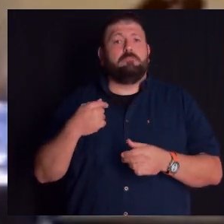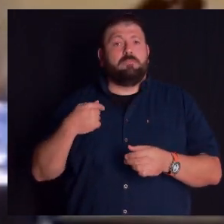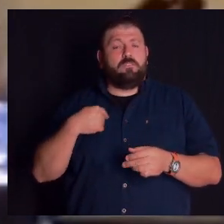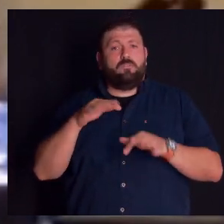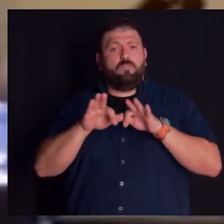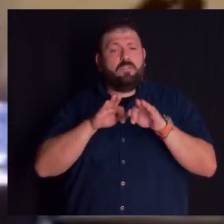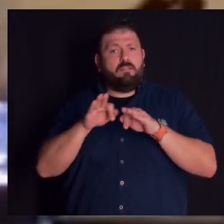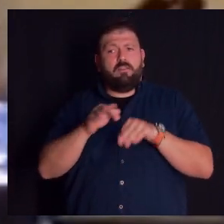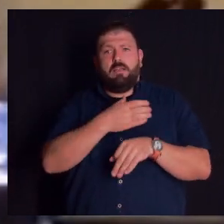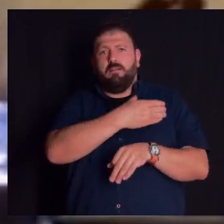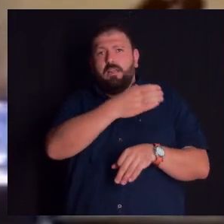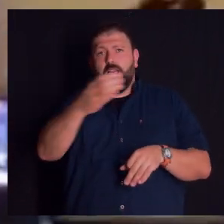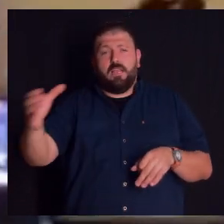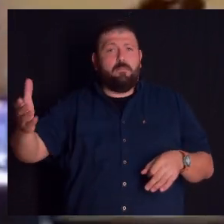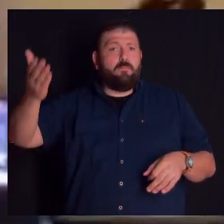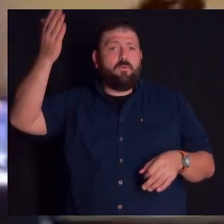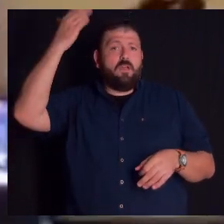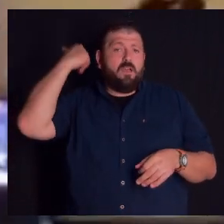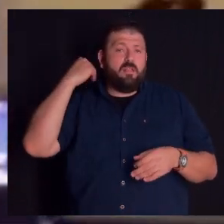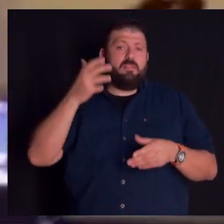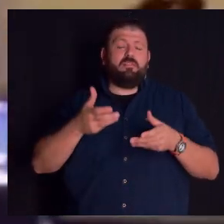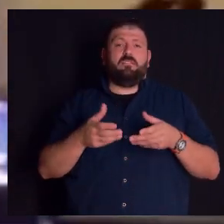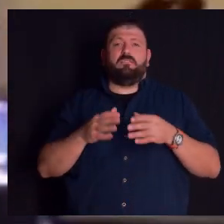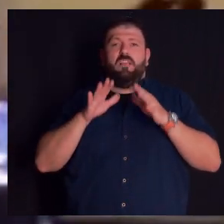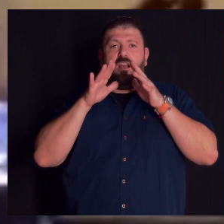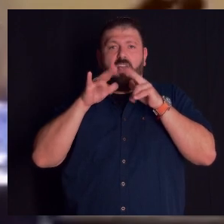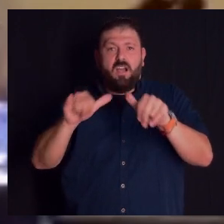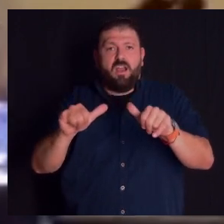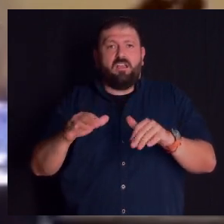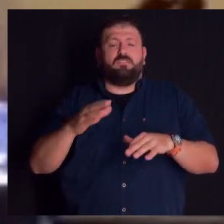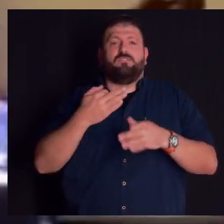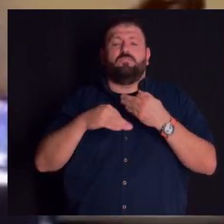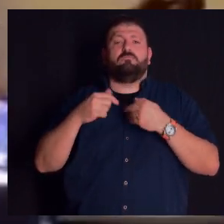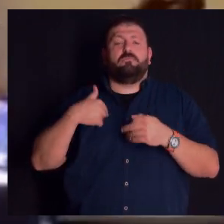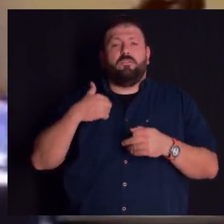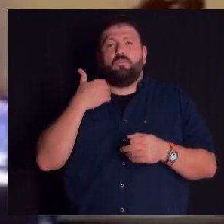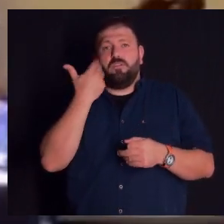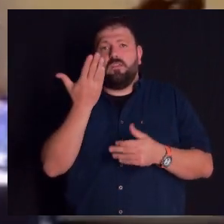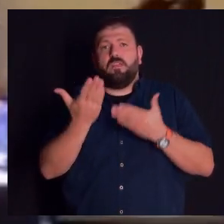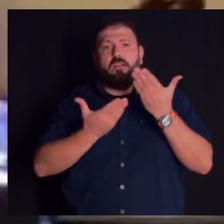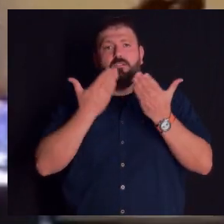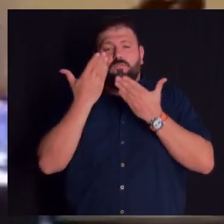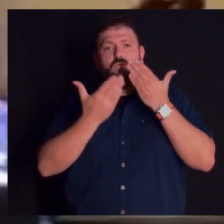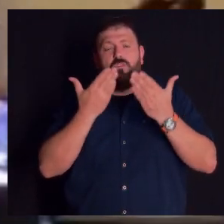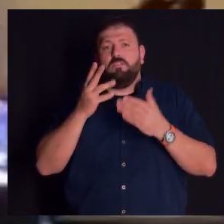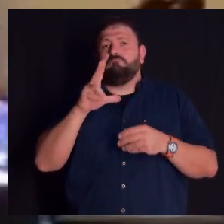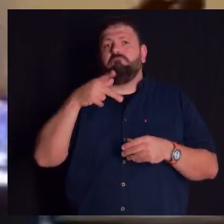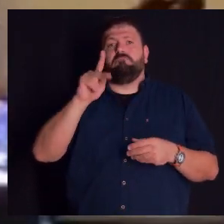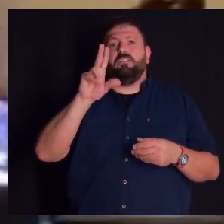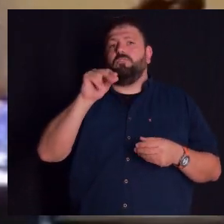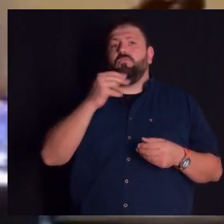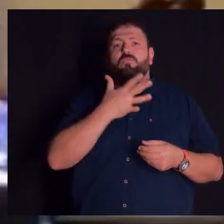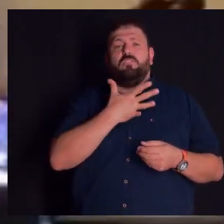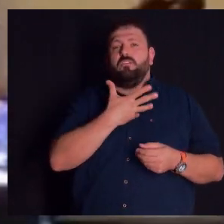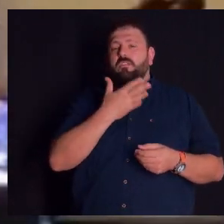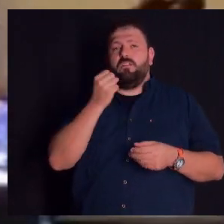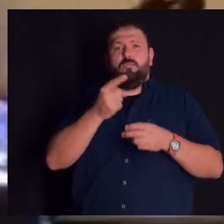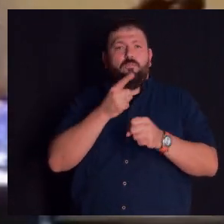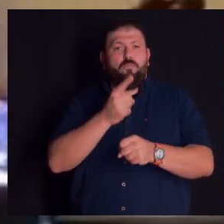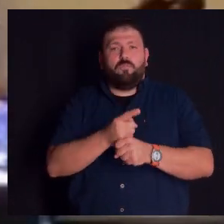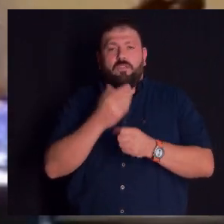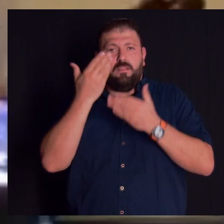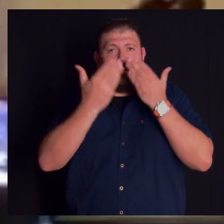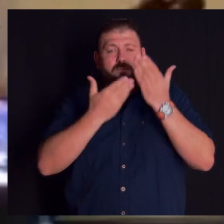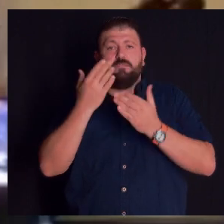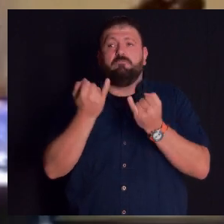If campo, I was casi working out la in the verdad que no tenía la field and I didn't oportunidad, have a quise chance, I estudiar, wanted to pero study, no tuve la but I oportunidad de didn't estudiar have the porque chance to igual study somos